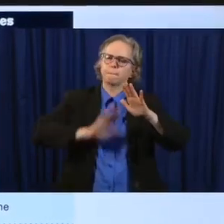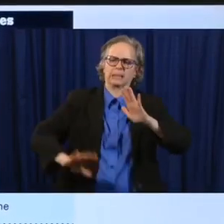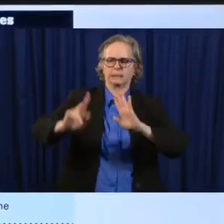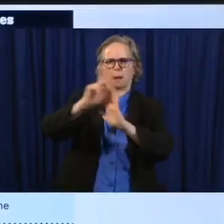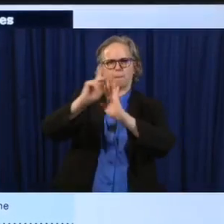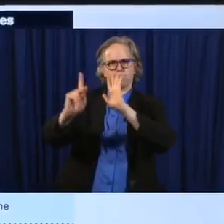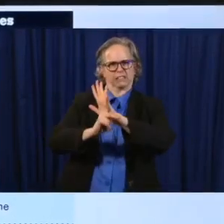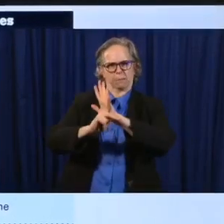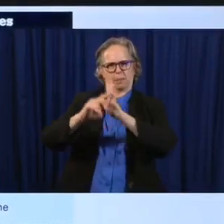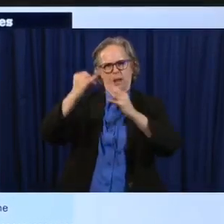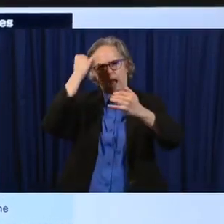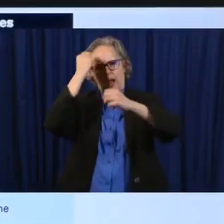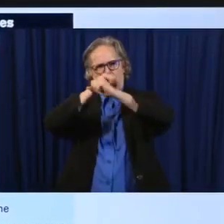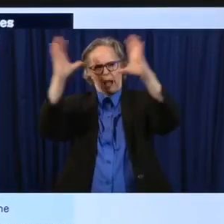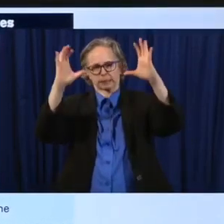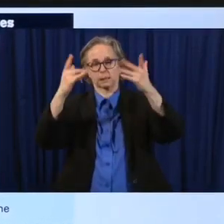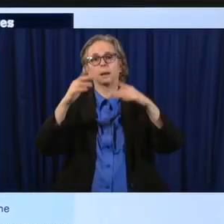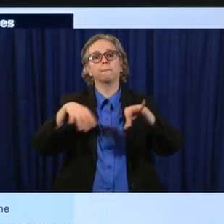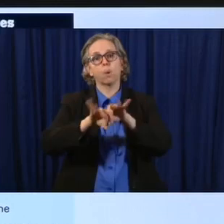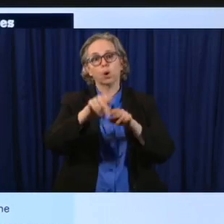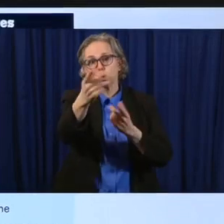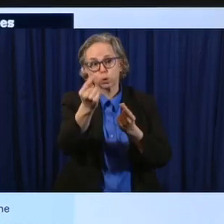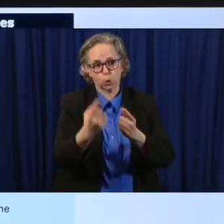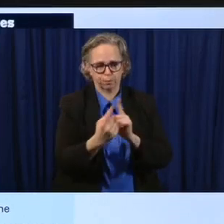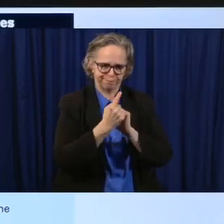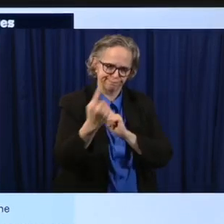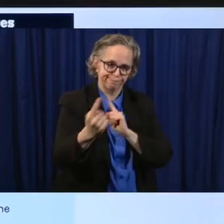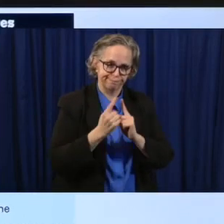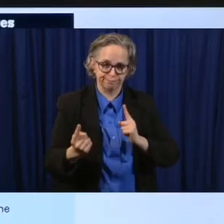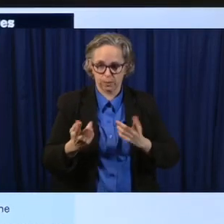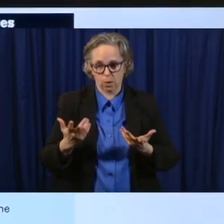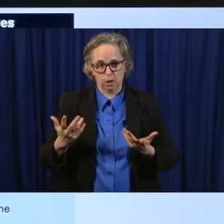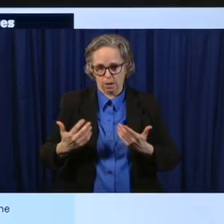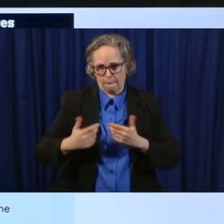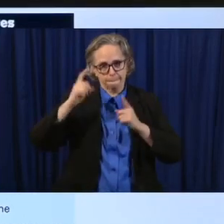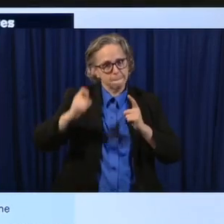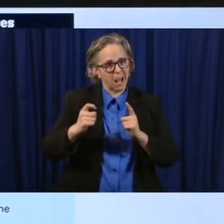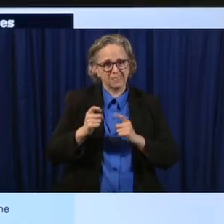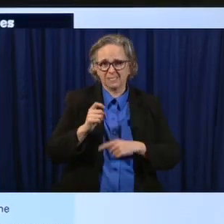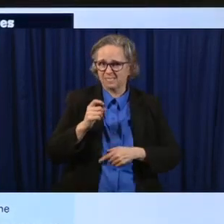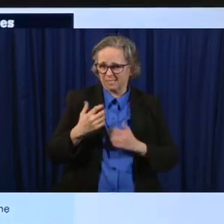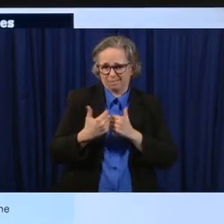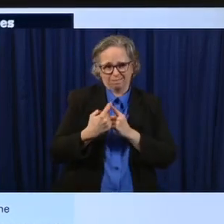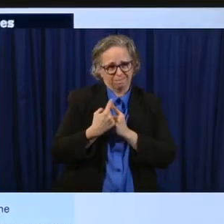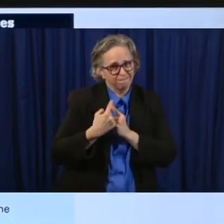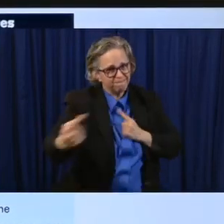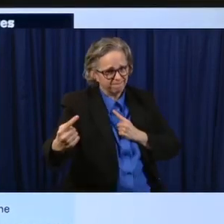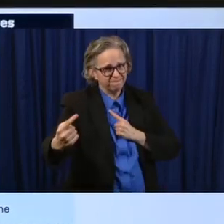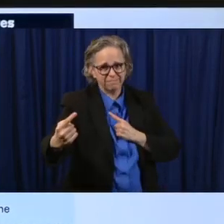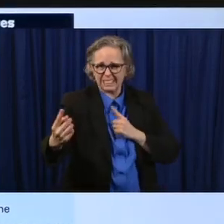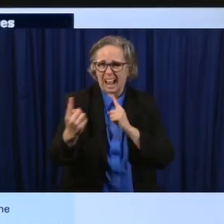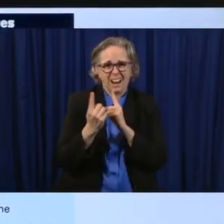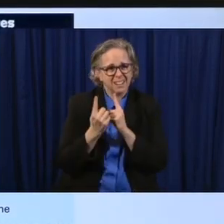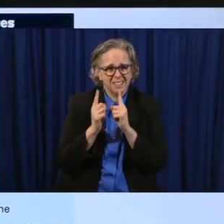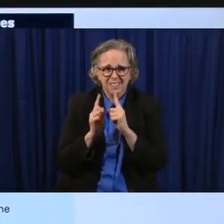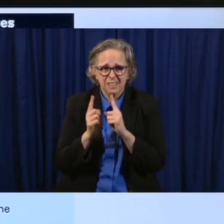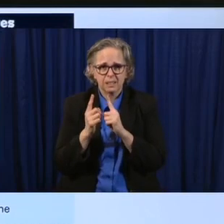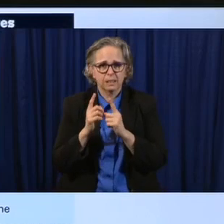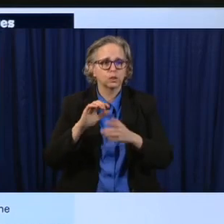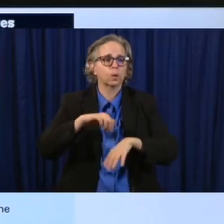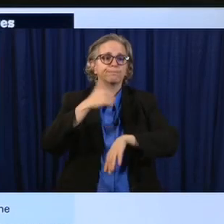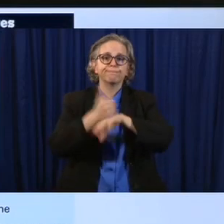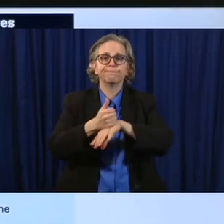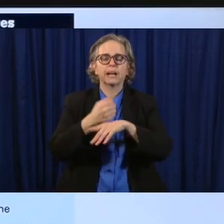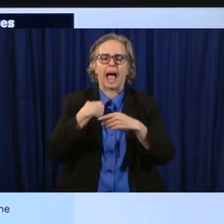Distancing. People have to be kept apart. If they can't physically be kept apart, there's got to be a screen, there's got to be something that